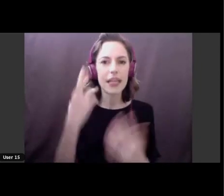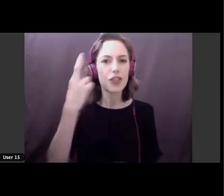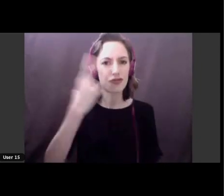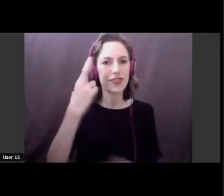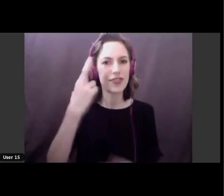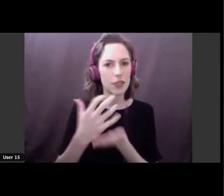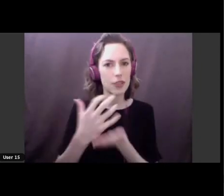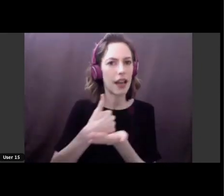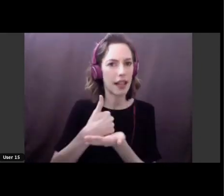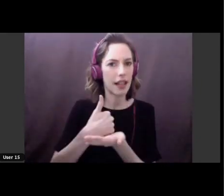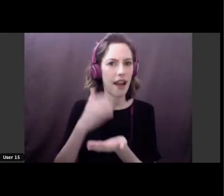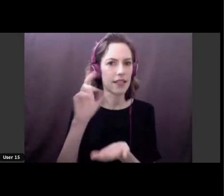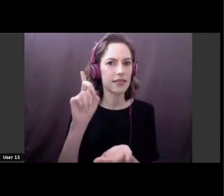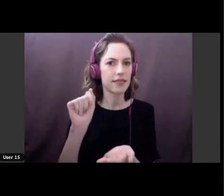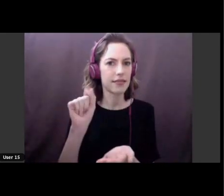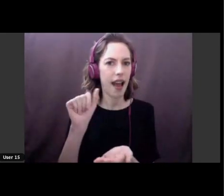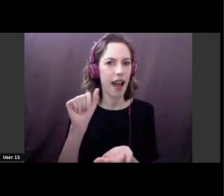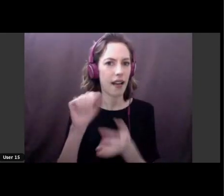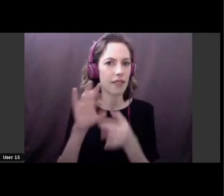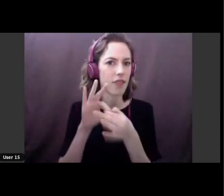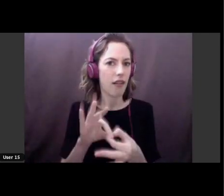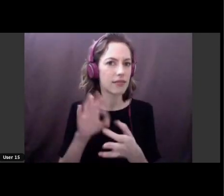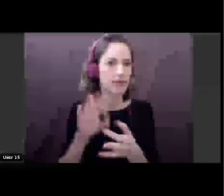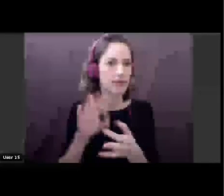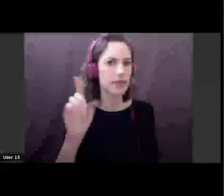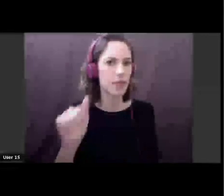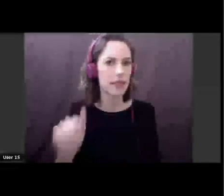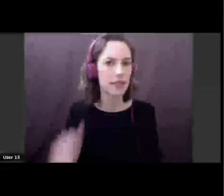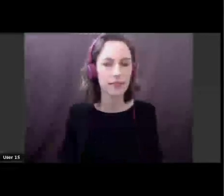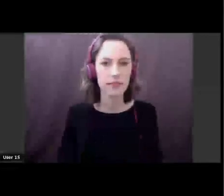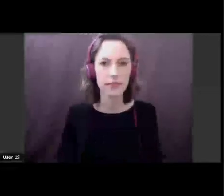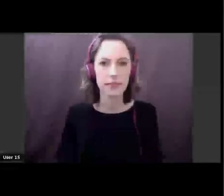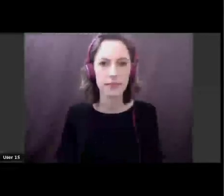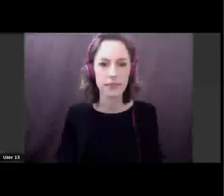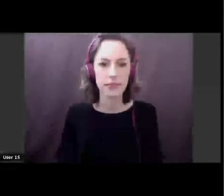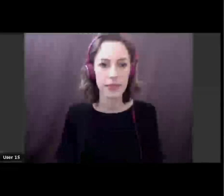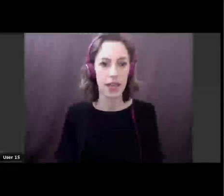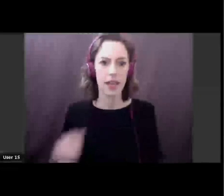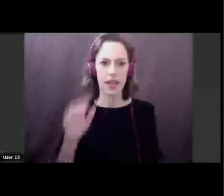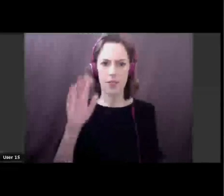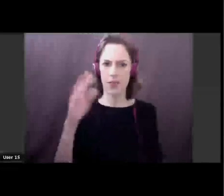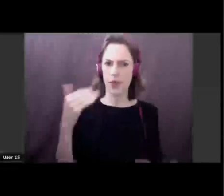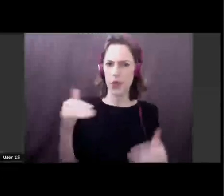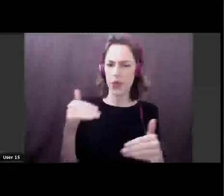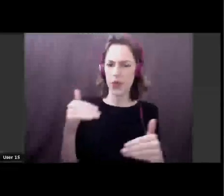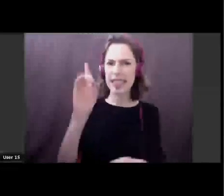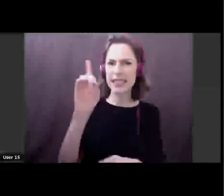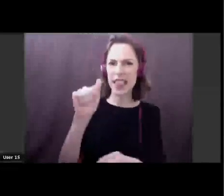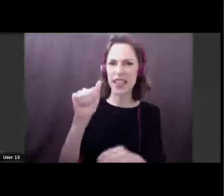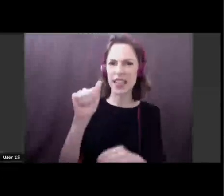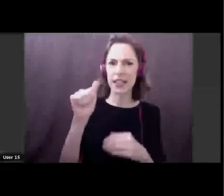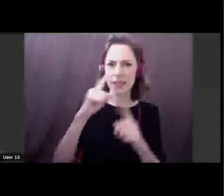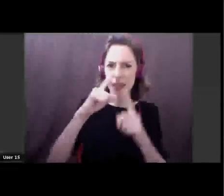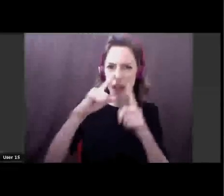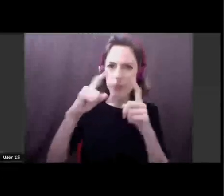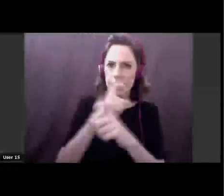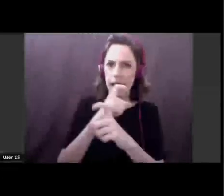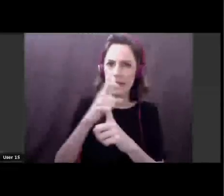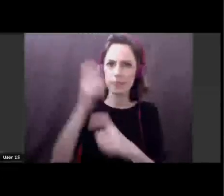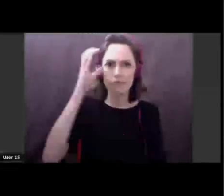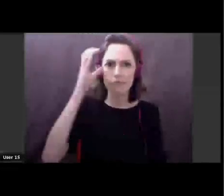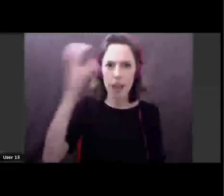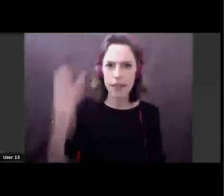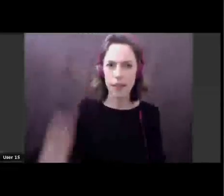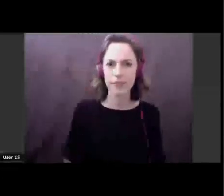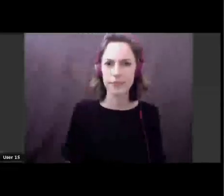concept. There's a lot of complexity in the type of disability, the degrees of